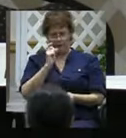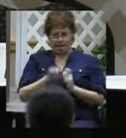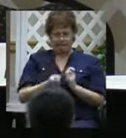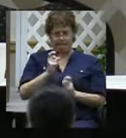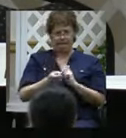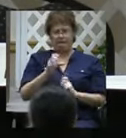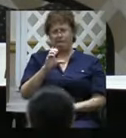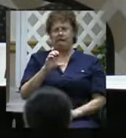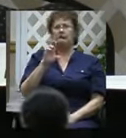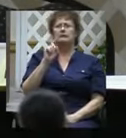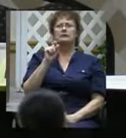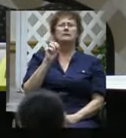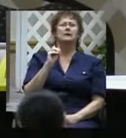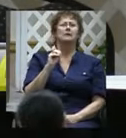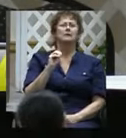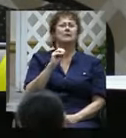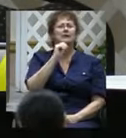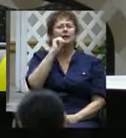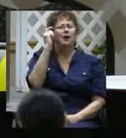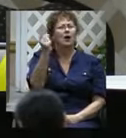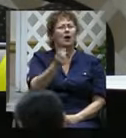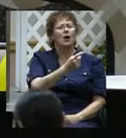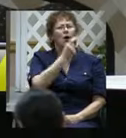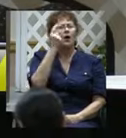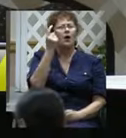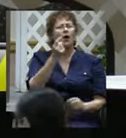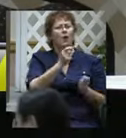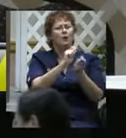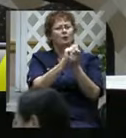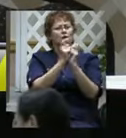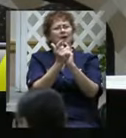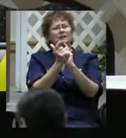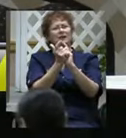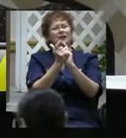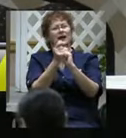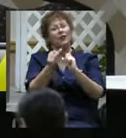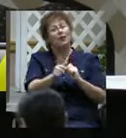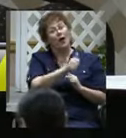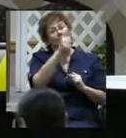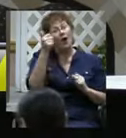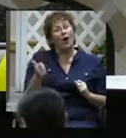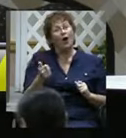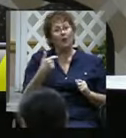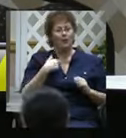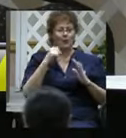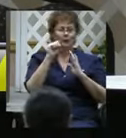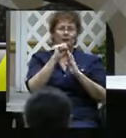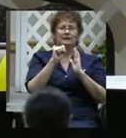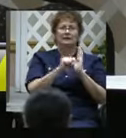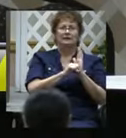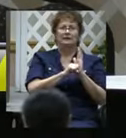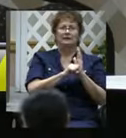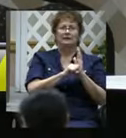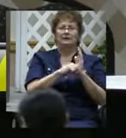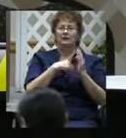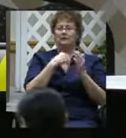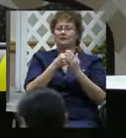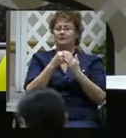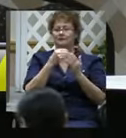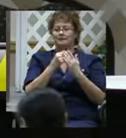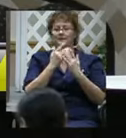orders that may not always be able to be immediately translated. The other thing is, we're a state agency, we're in a fiscal crunch. We